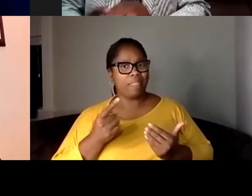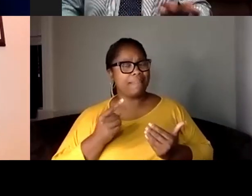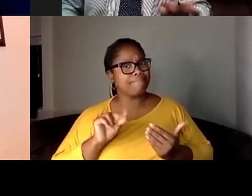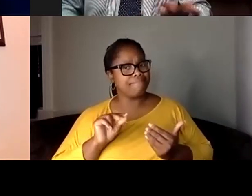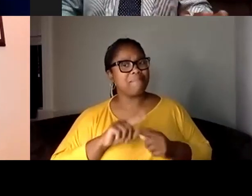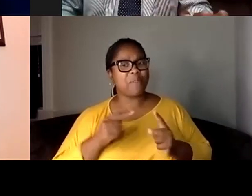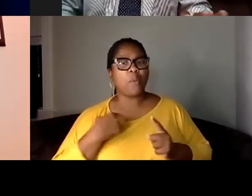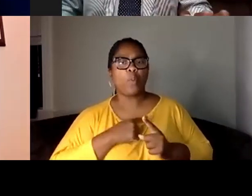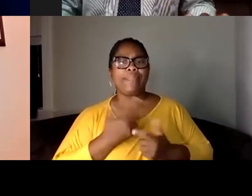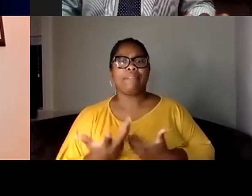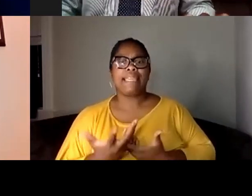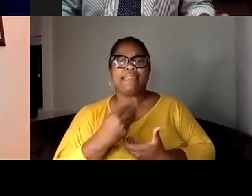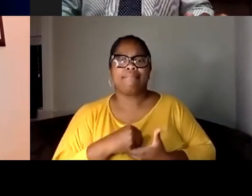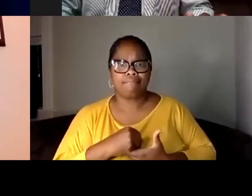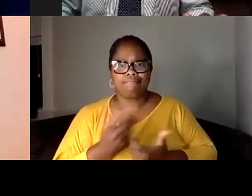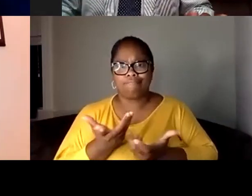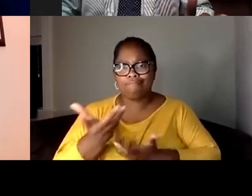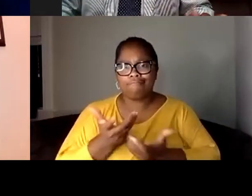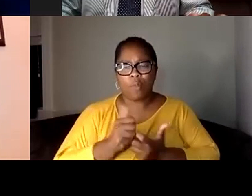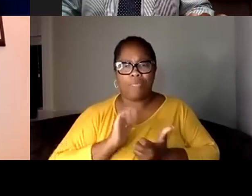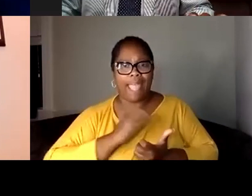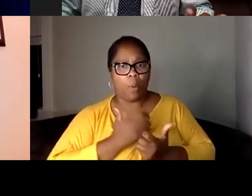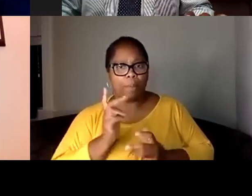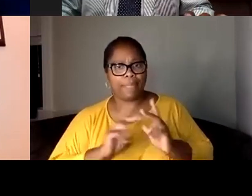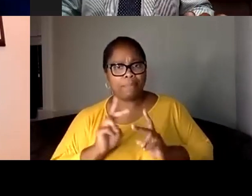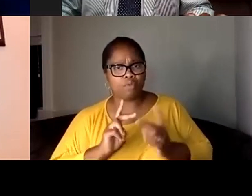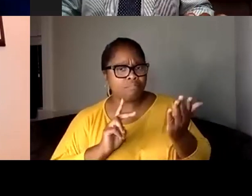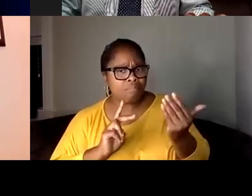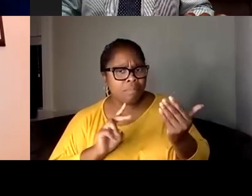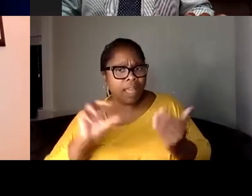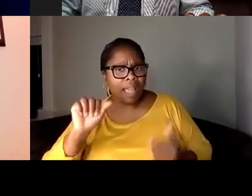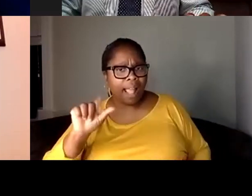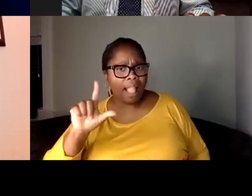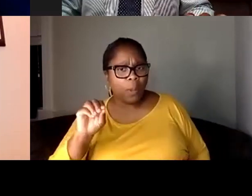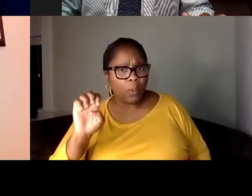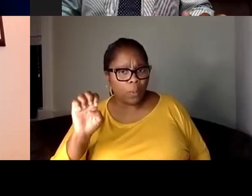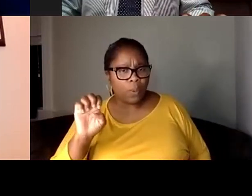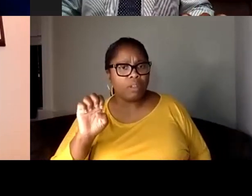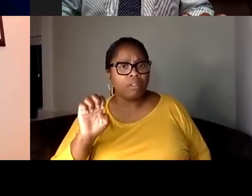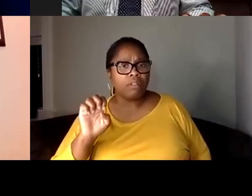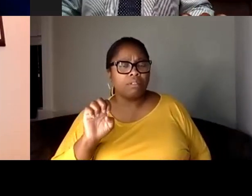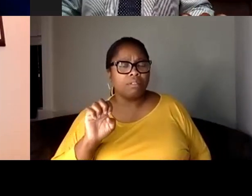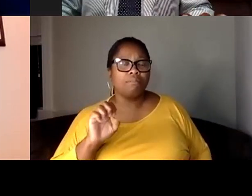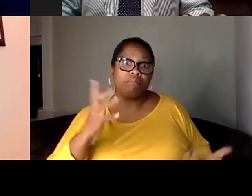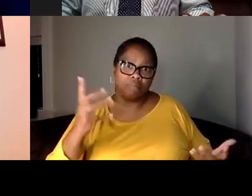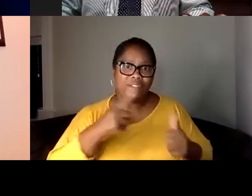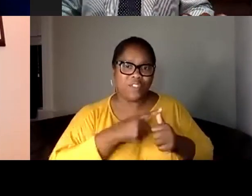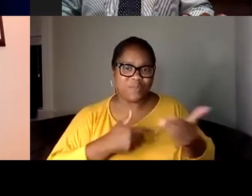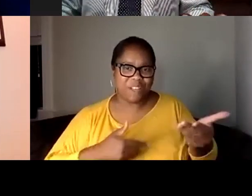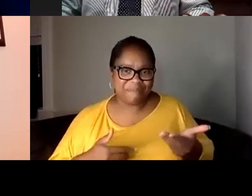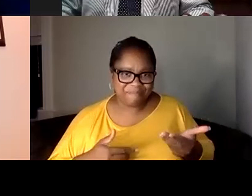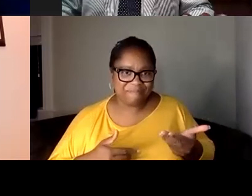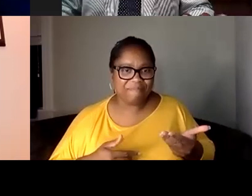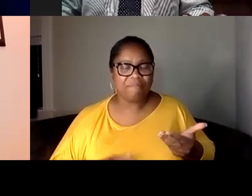folks, right? Engaging people on the ground. So Aloe, if you could just, one, welcome, but two, if